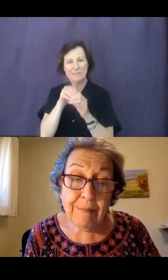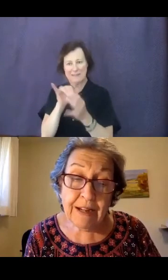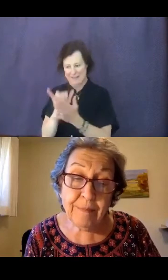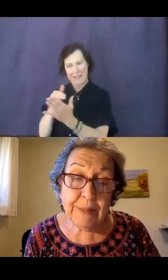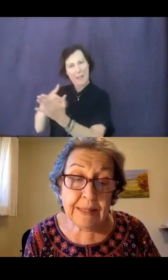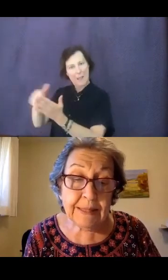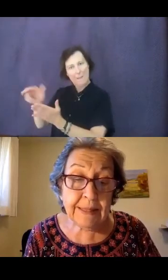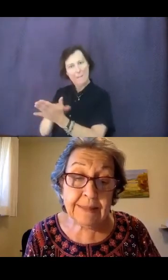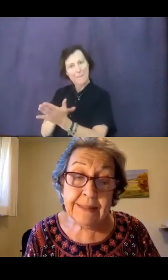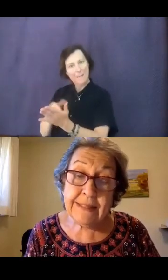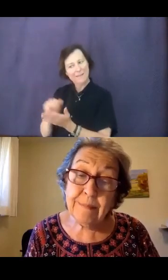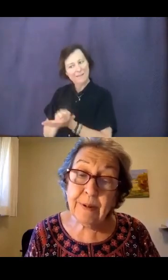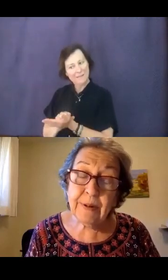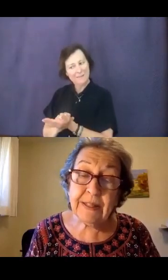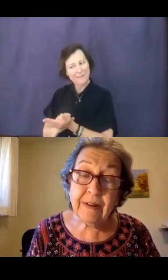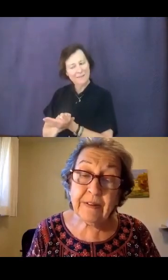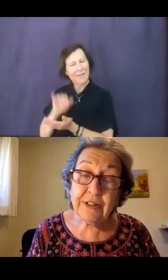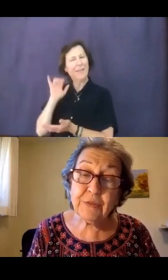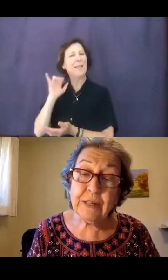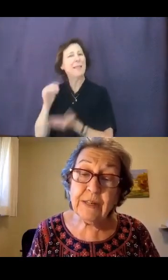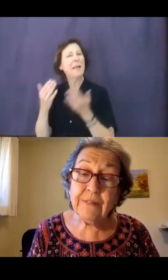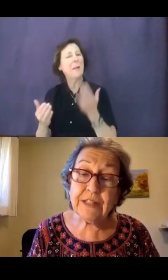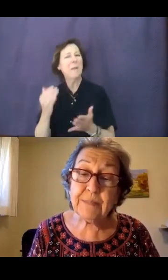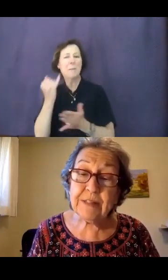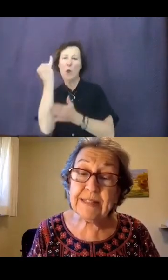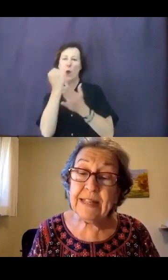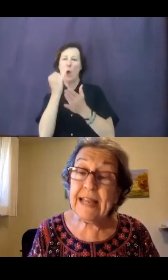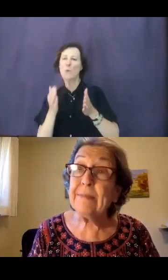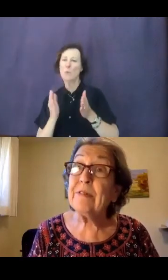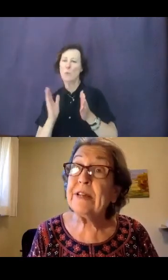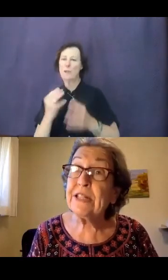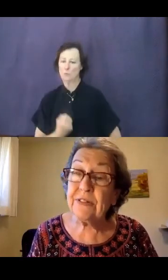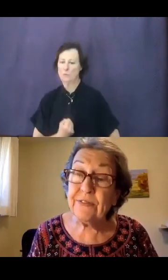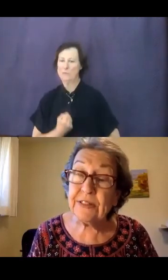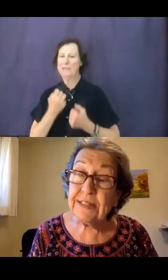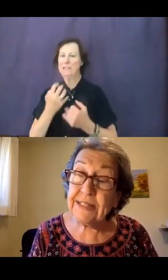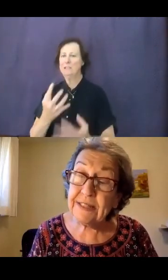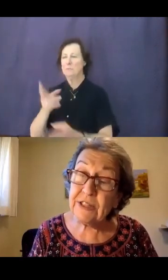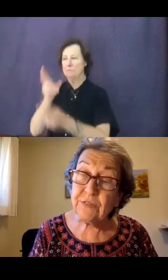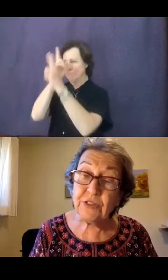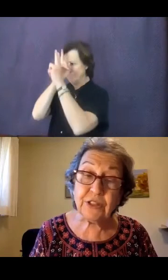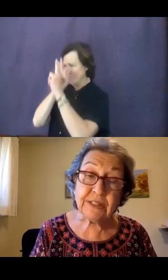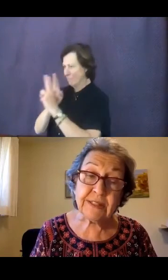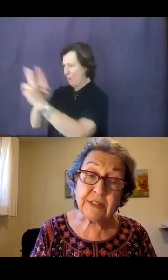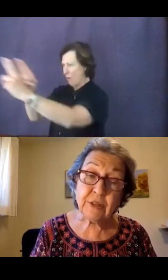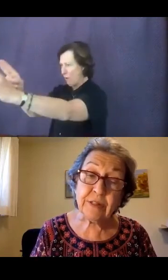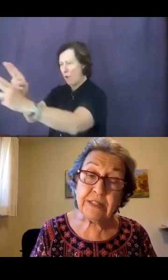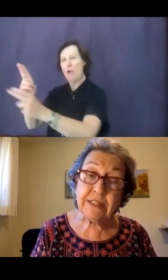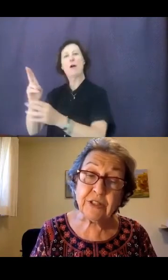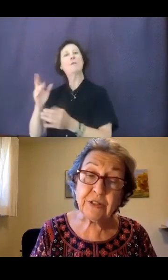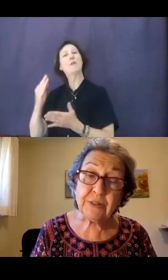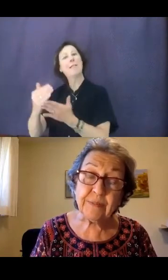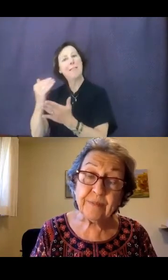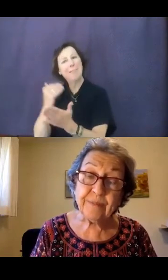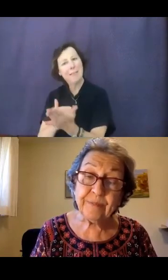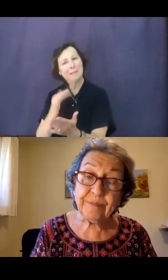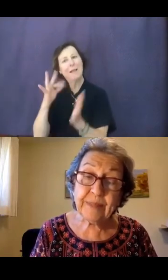That might have been, at least in part, the artist's way of expressing admiration for the lessons of Jesus as a great